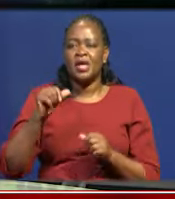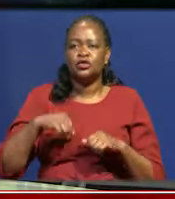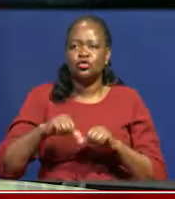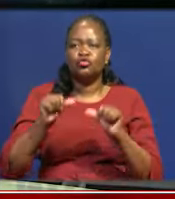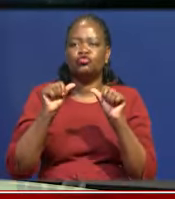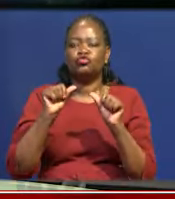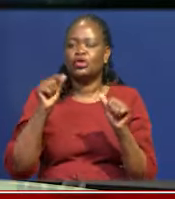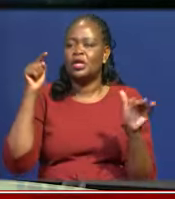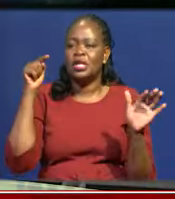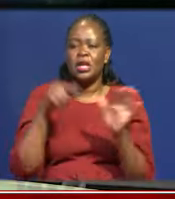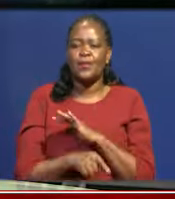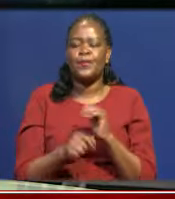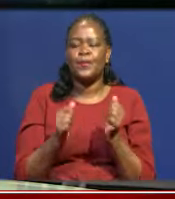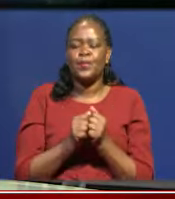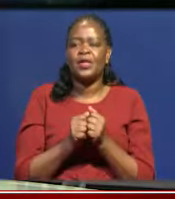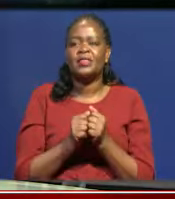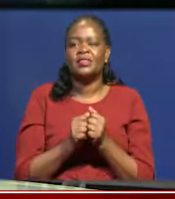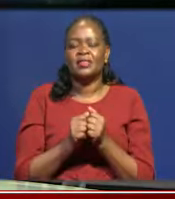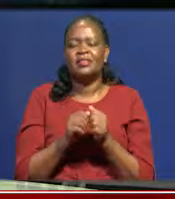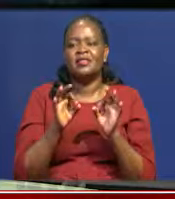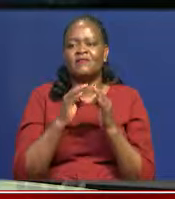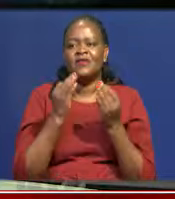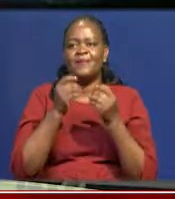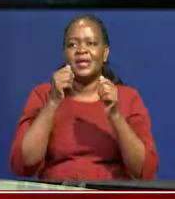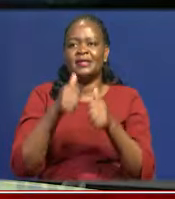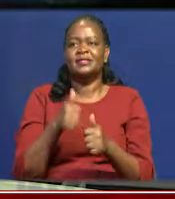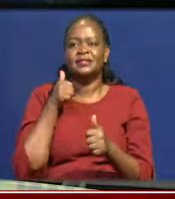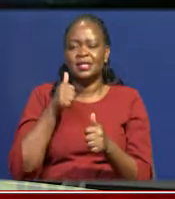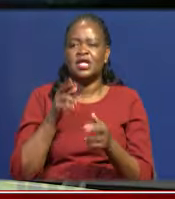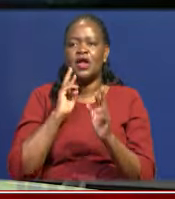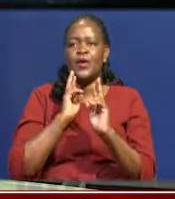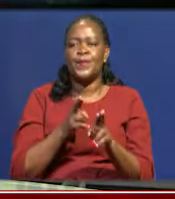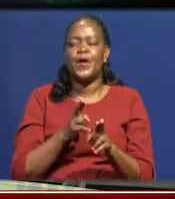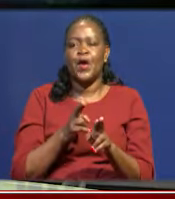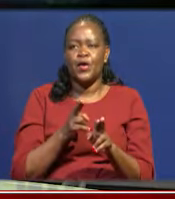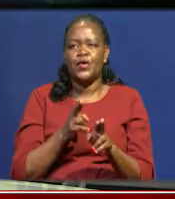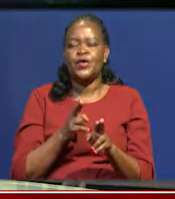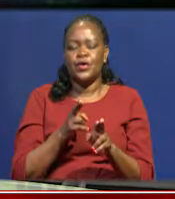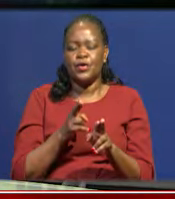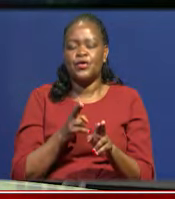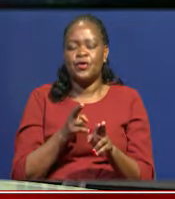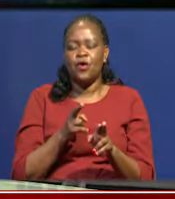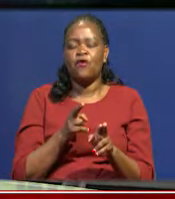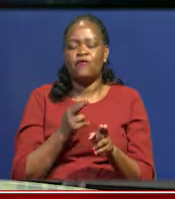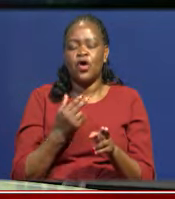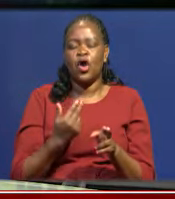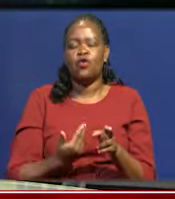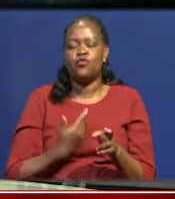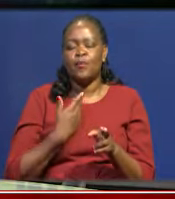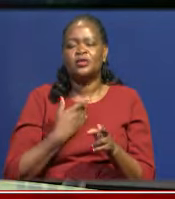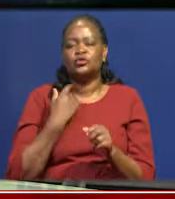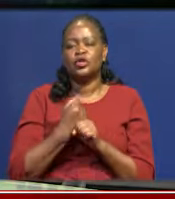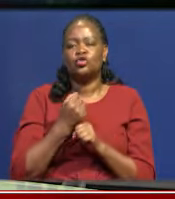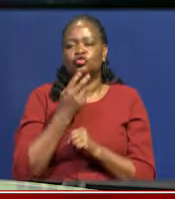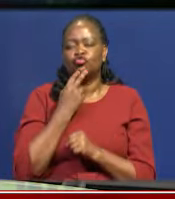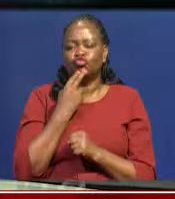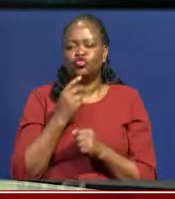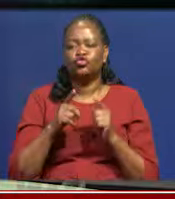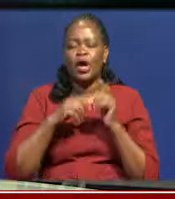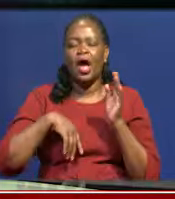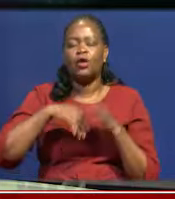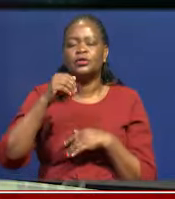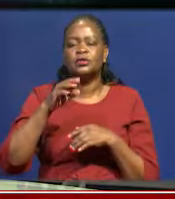continued to deepen, with the deceased family rejecting the report of an autopsy conducted Tuesday. Speaking outside Mama